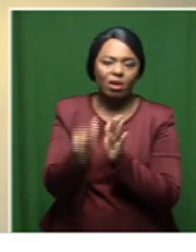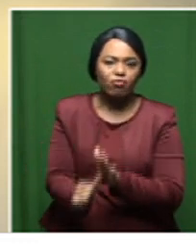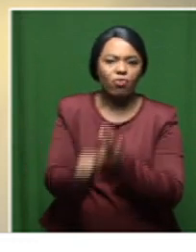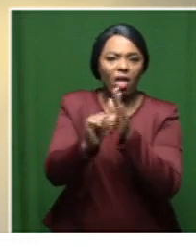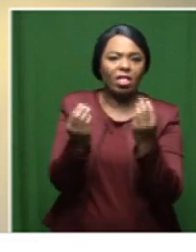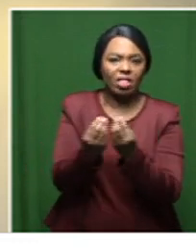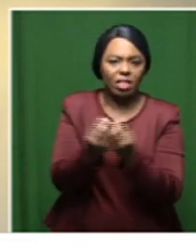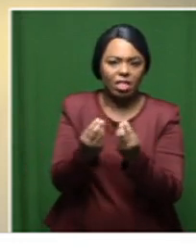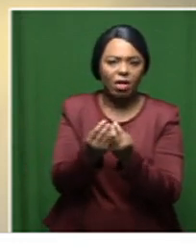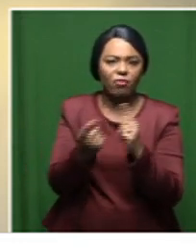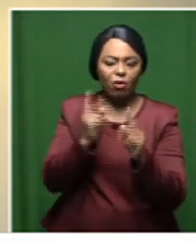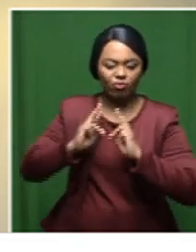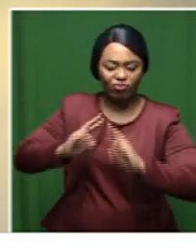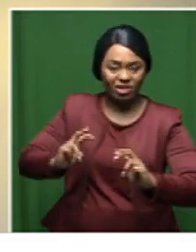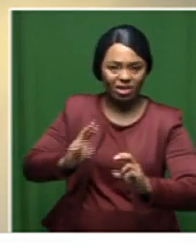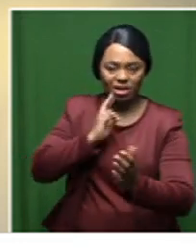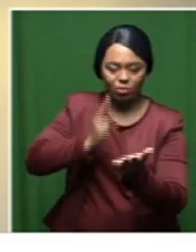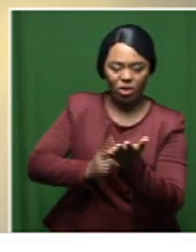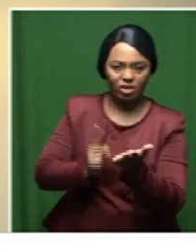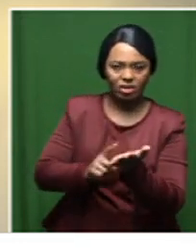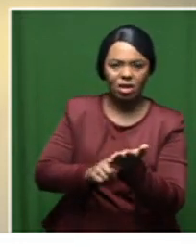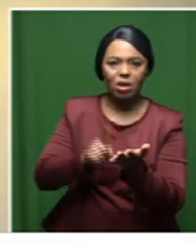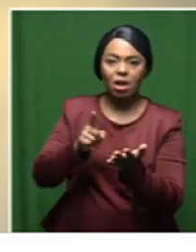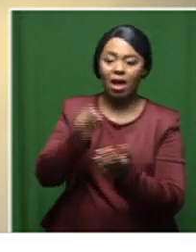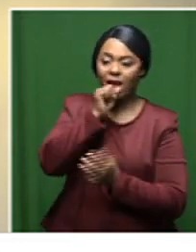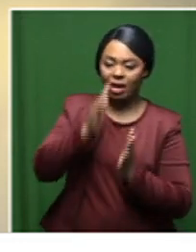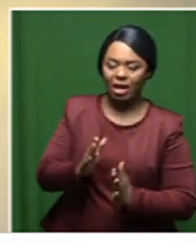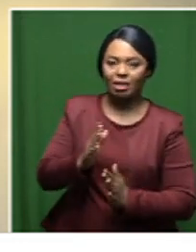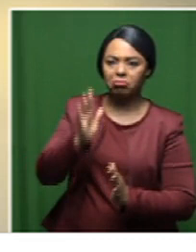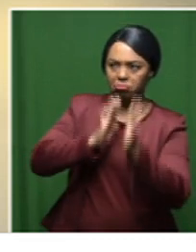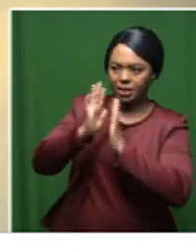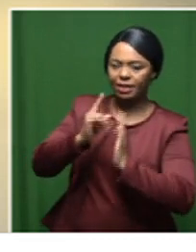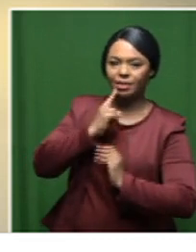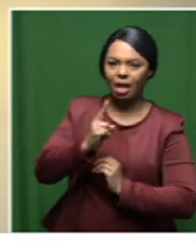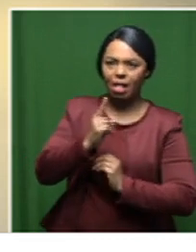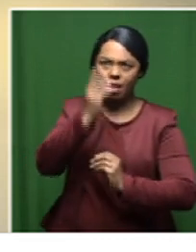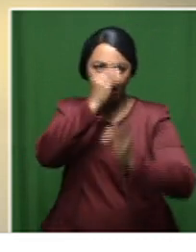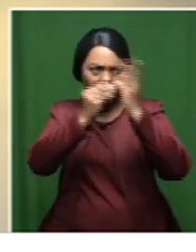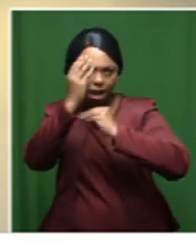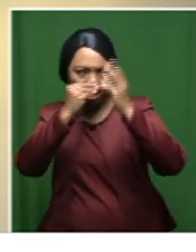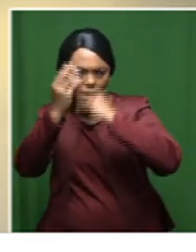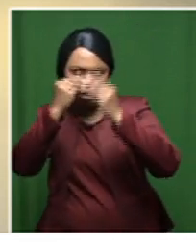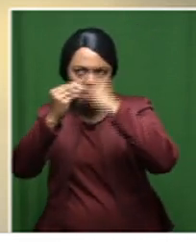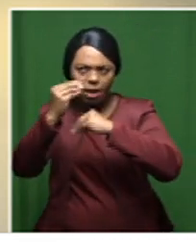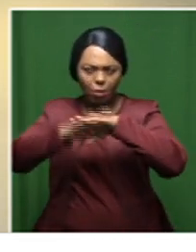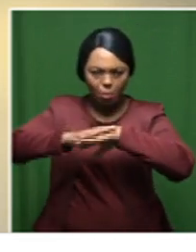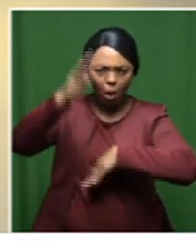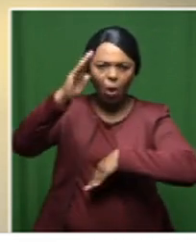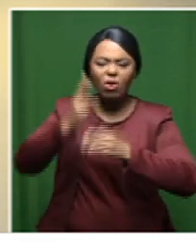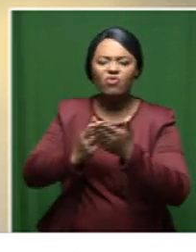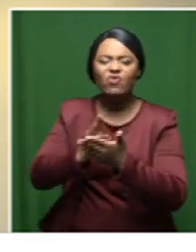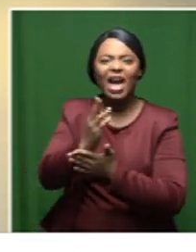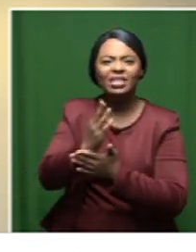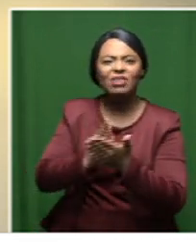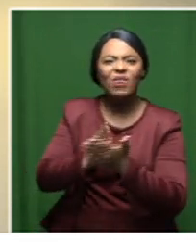findings from this study, that artists are saying, we would like to learn more about music rights. They